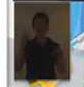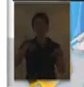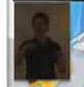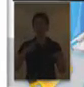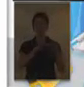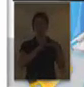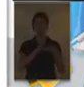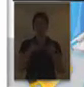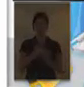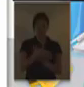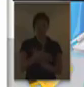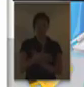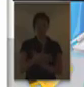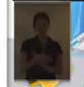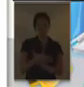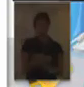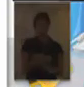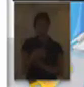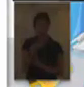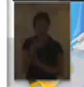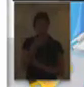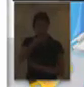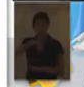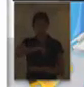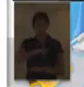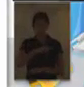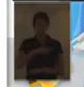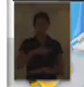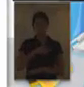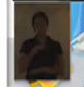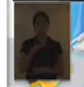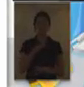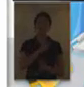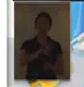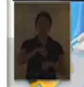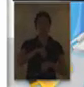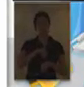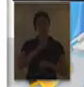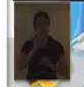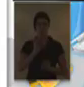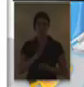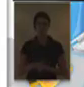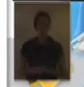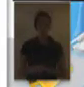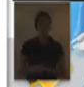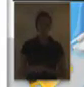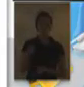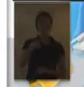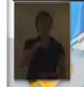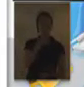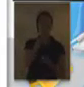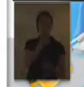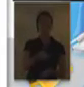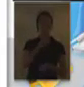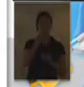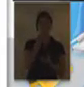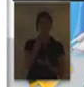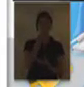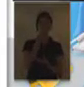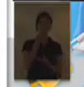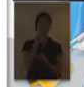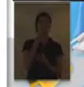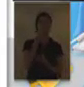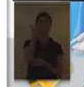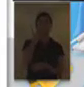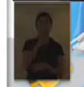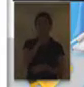almost our own. Well, we adopted it. We've adopted it. And then we have information using